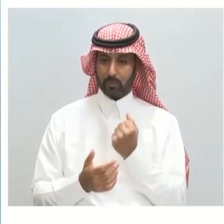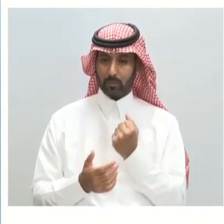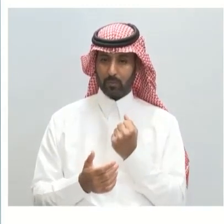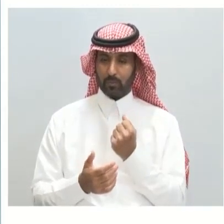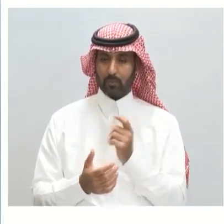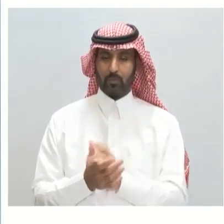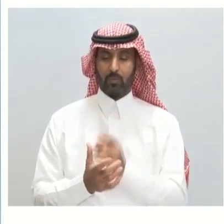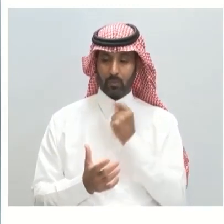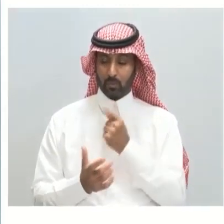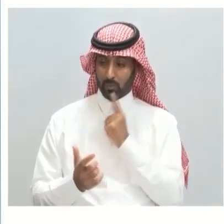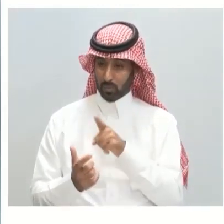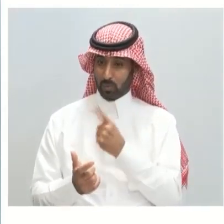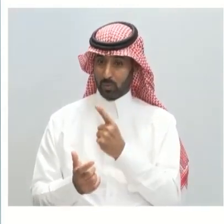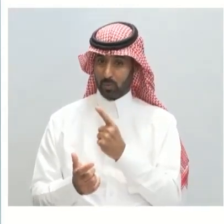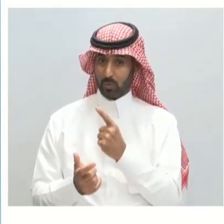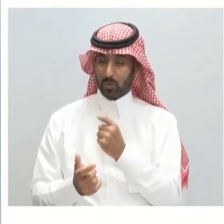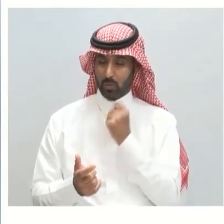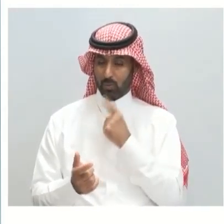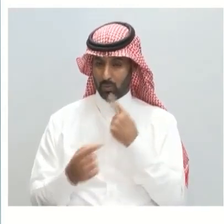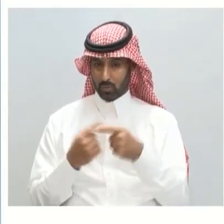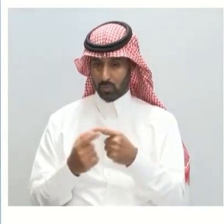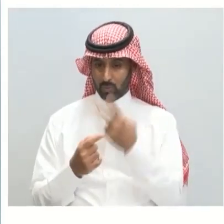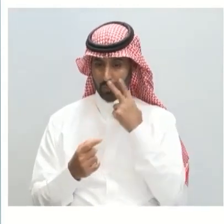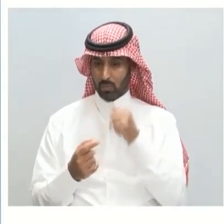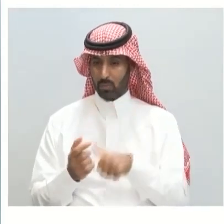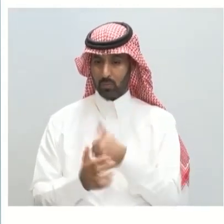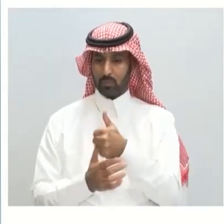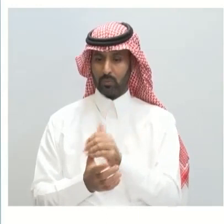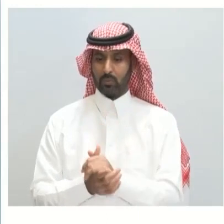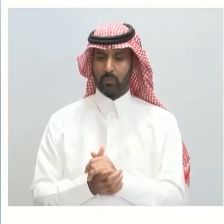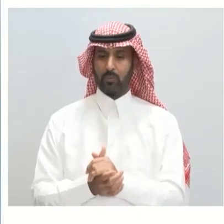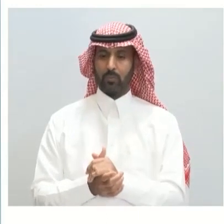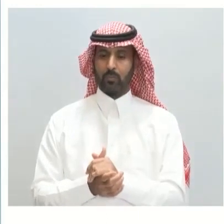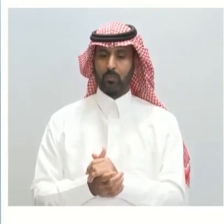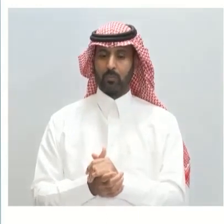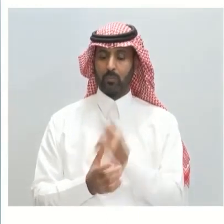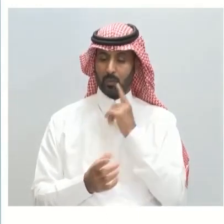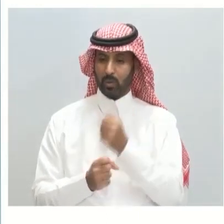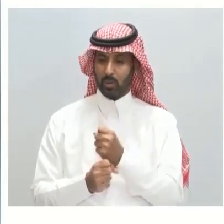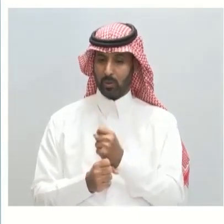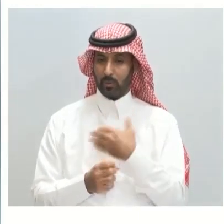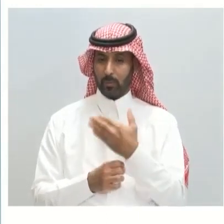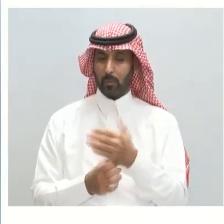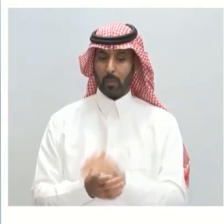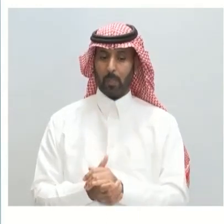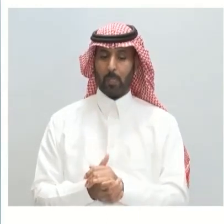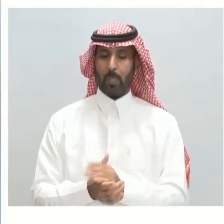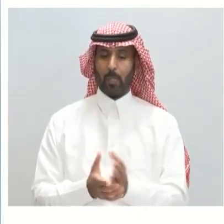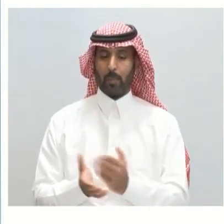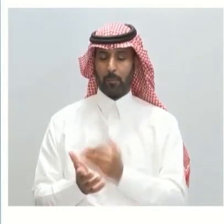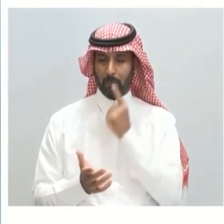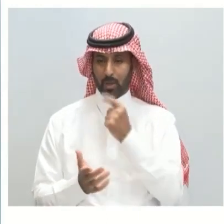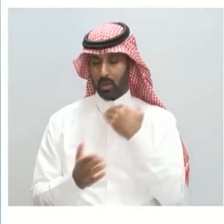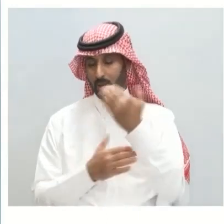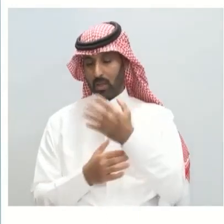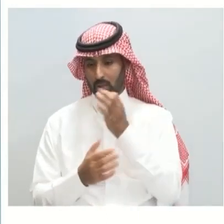Presenter, you're quite right. I wish you continuing success in your endeavor and hope to catch up with you next year. Mr. Ali, you're